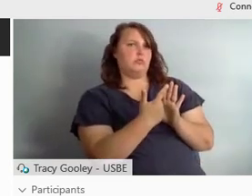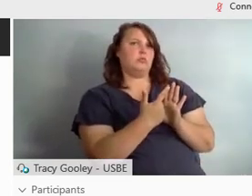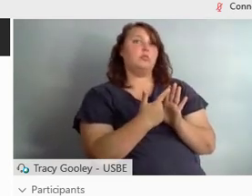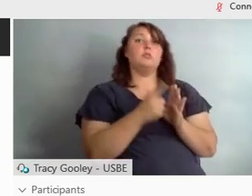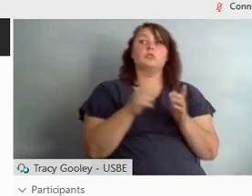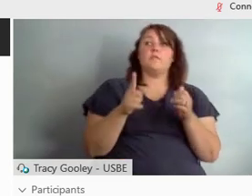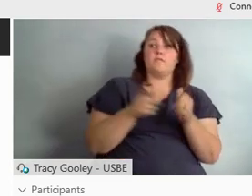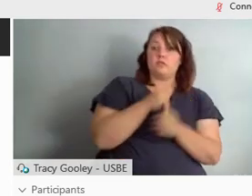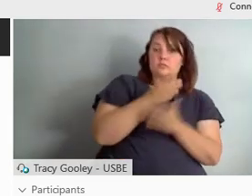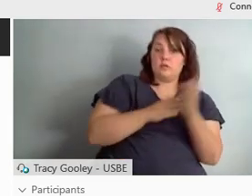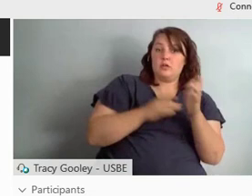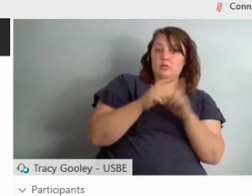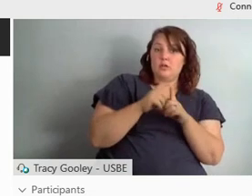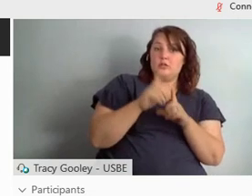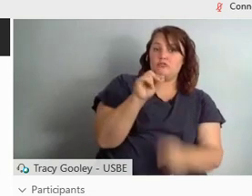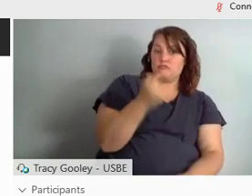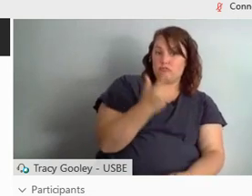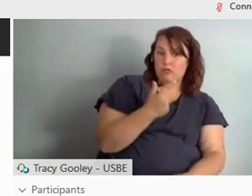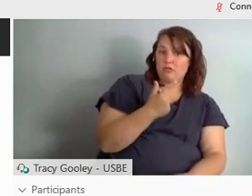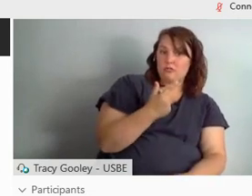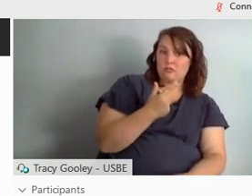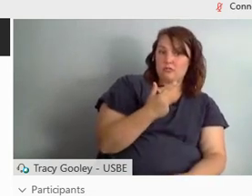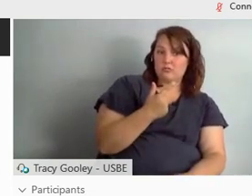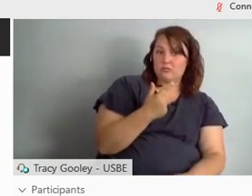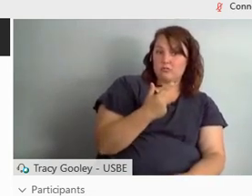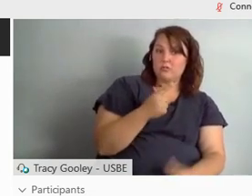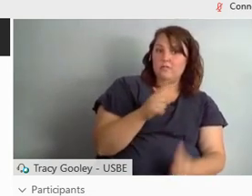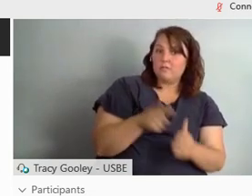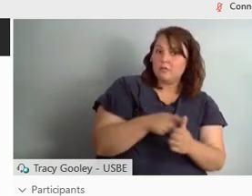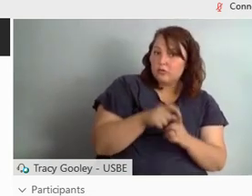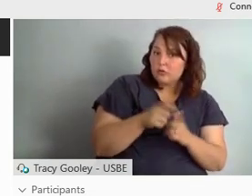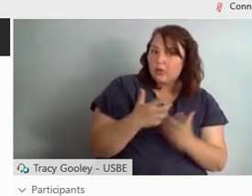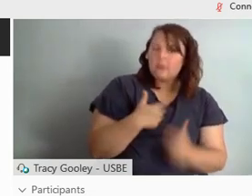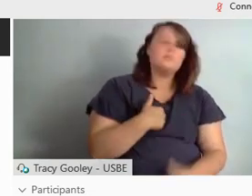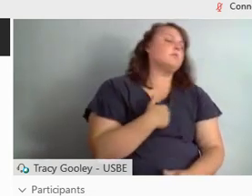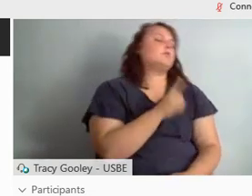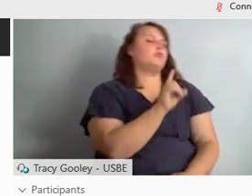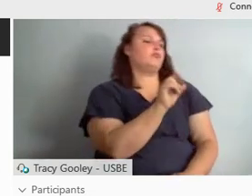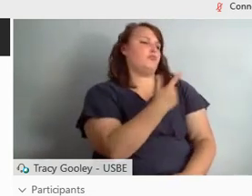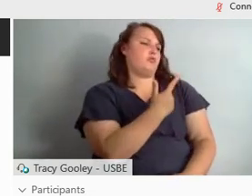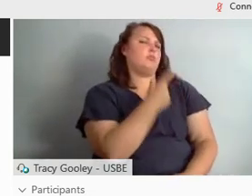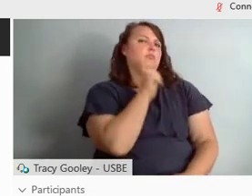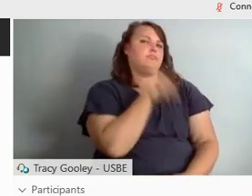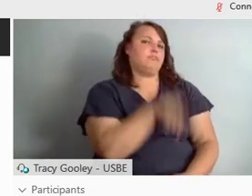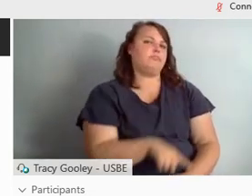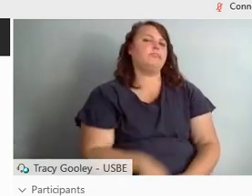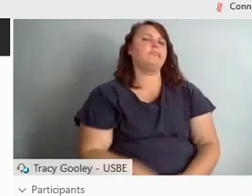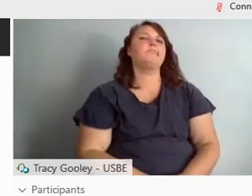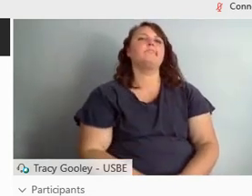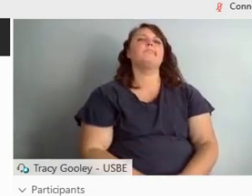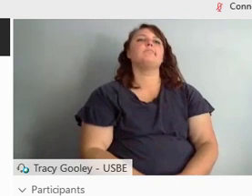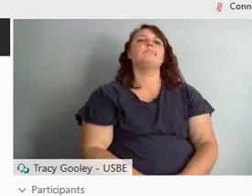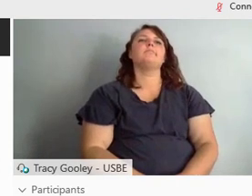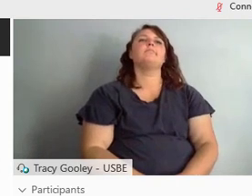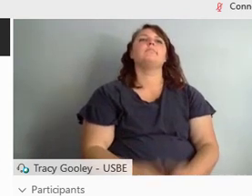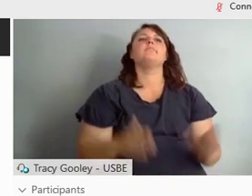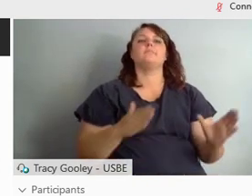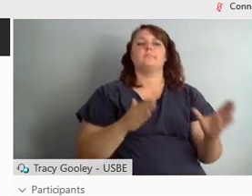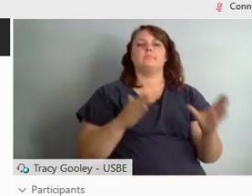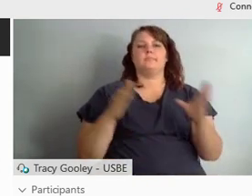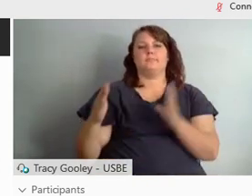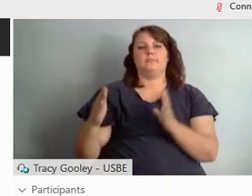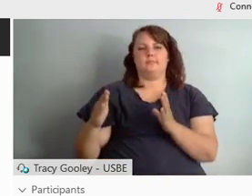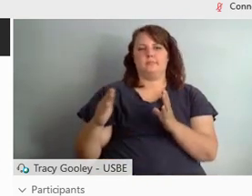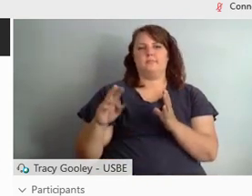say, the first part of the word is dog. What's the first word? Then they would respond dog. Then you move on